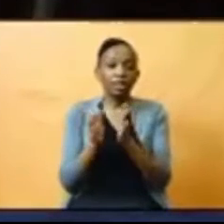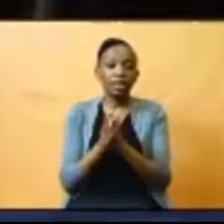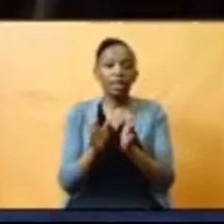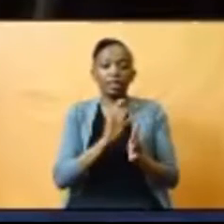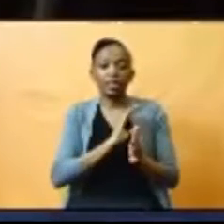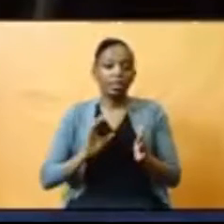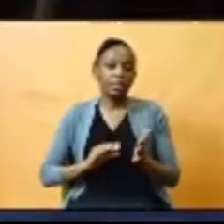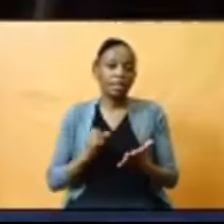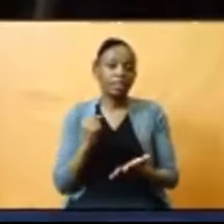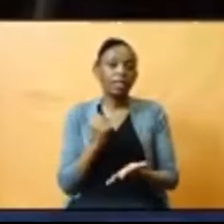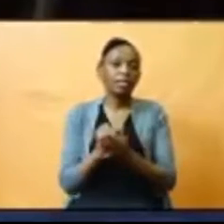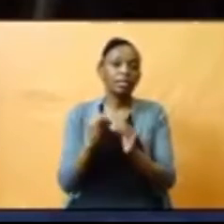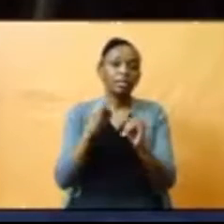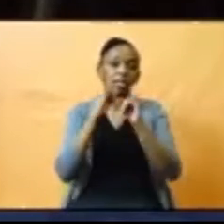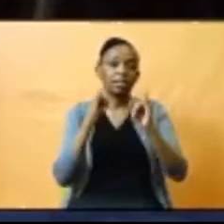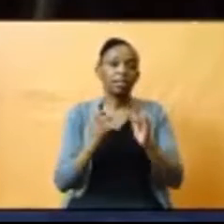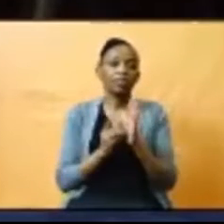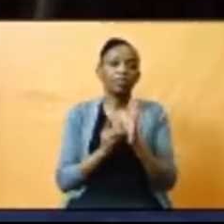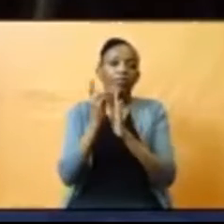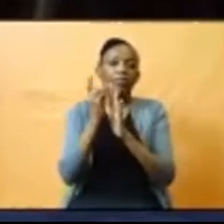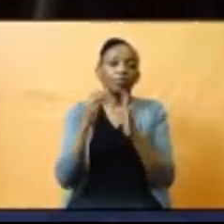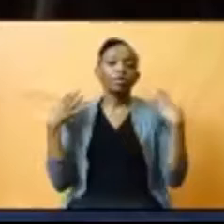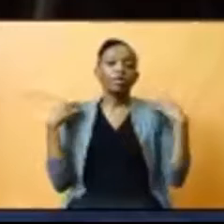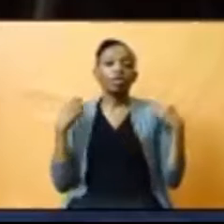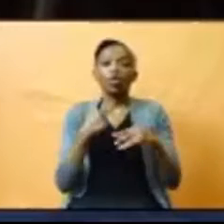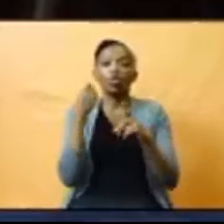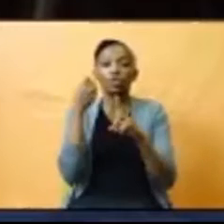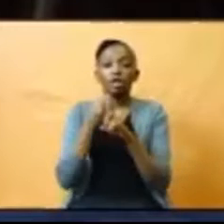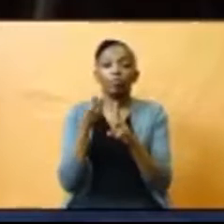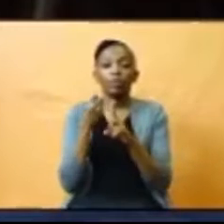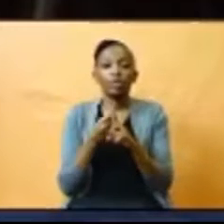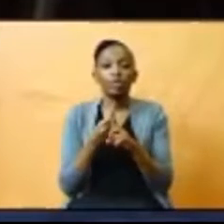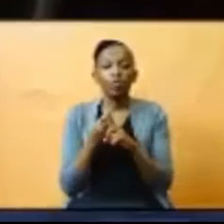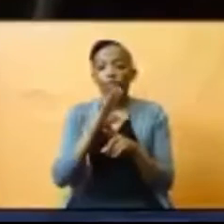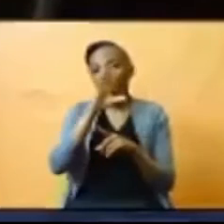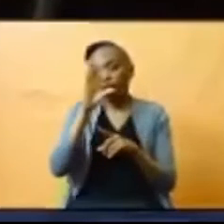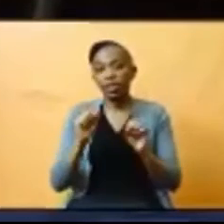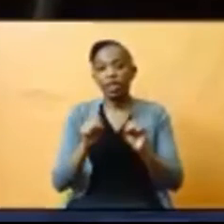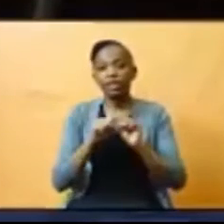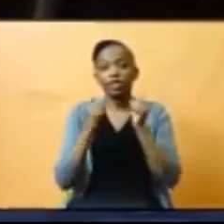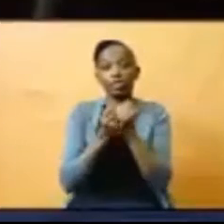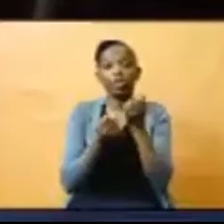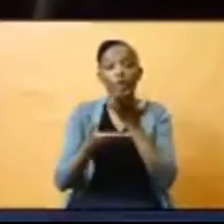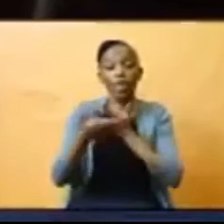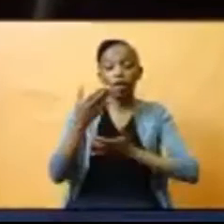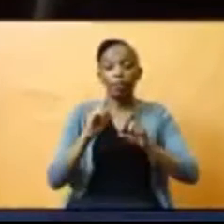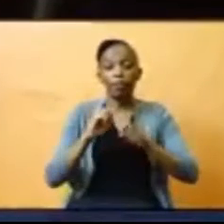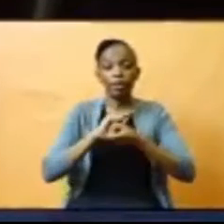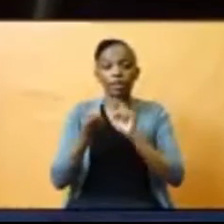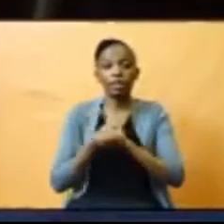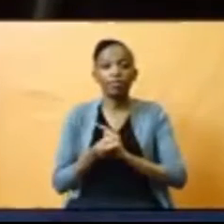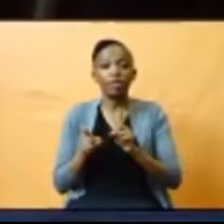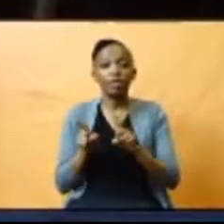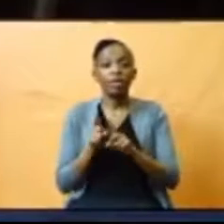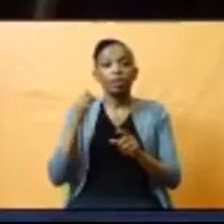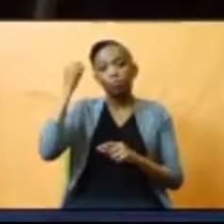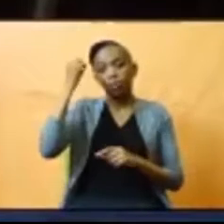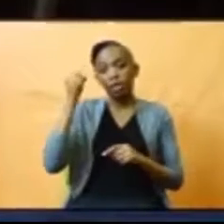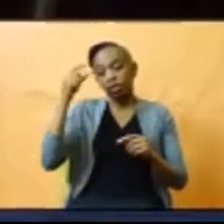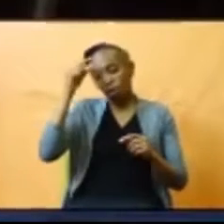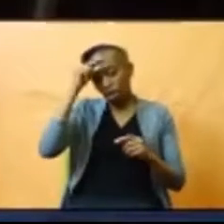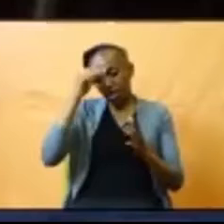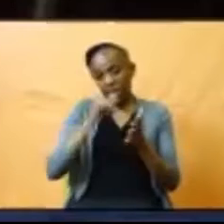Aid. She's an international development practitioner who champions approaches to Africa's socio-economic transformation and political governance